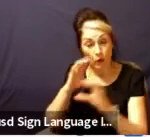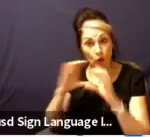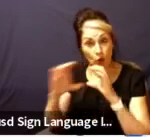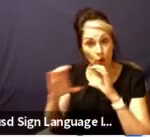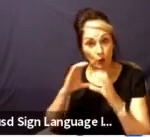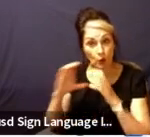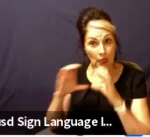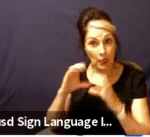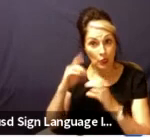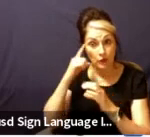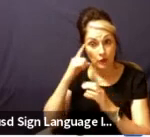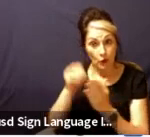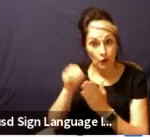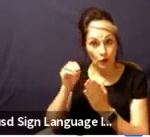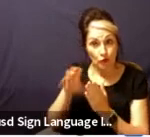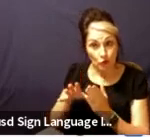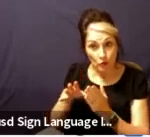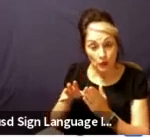the student,